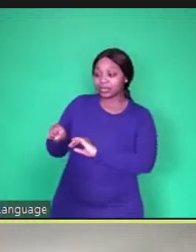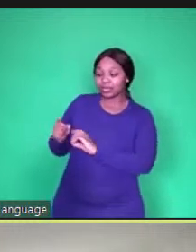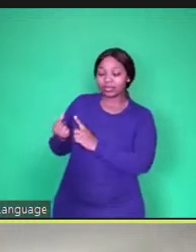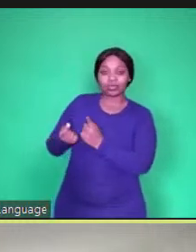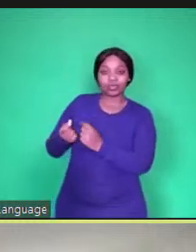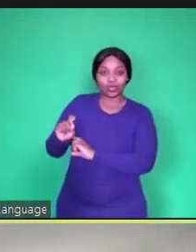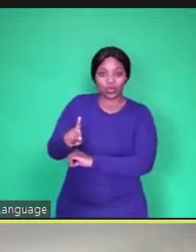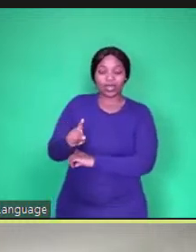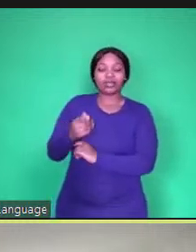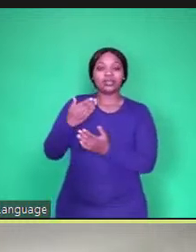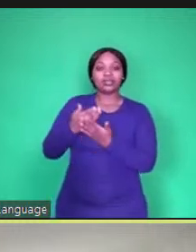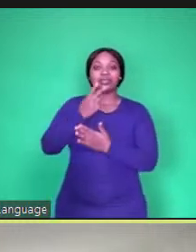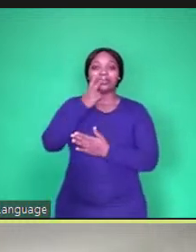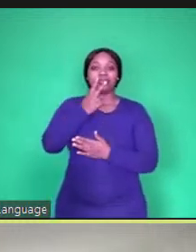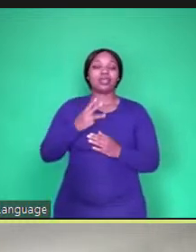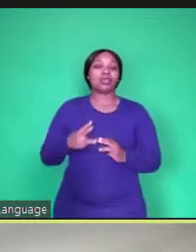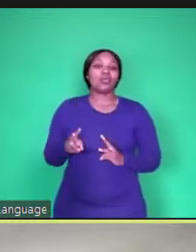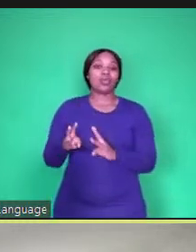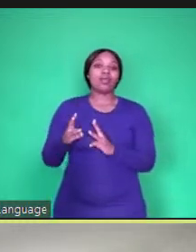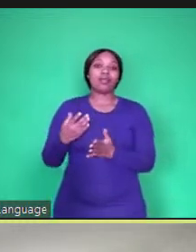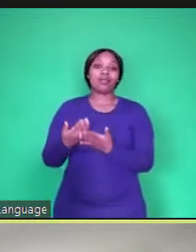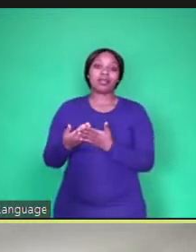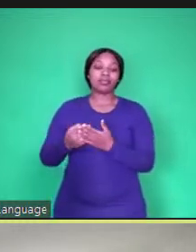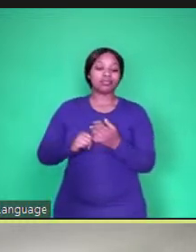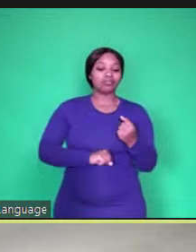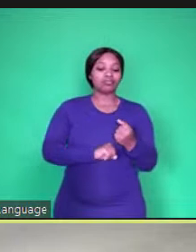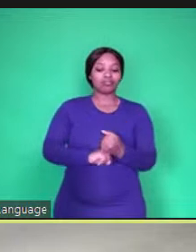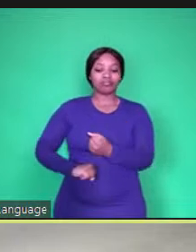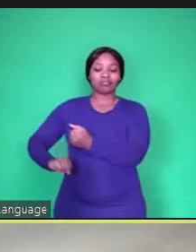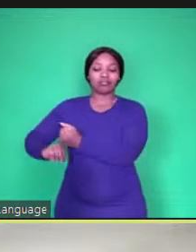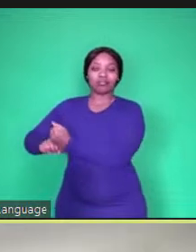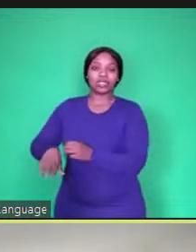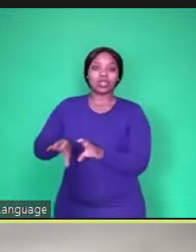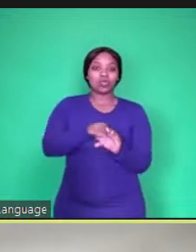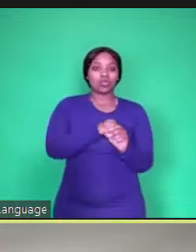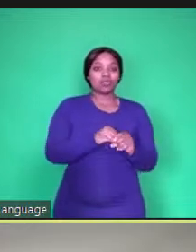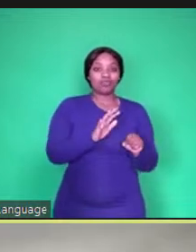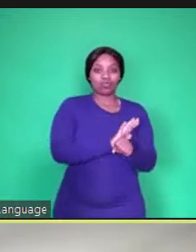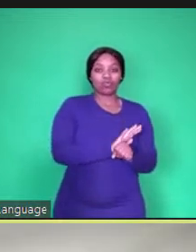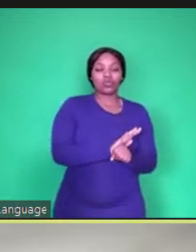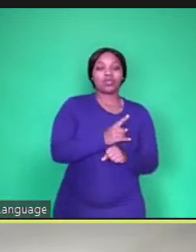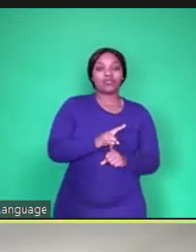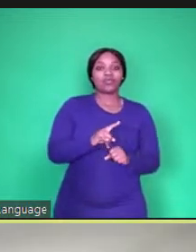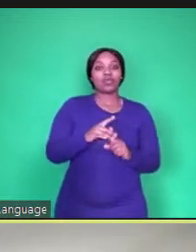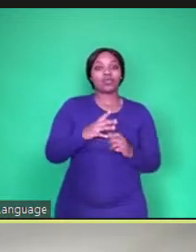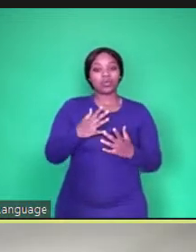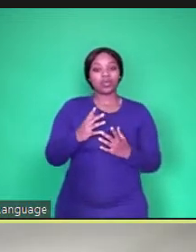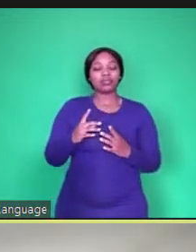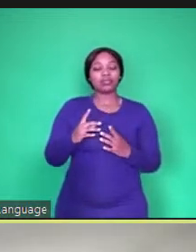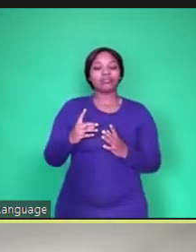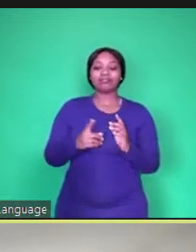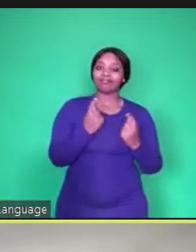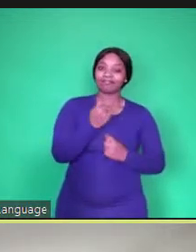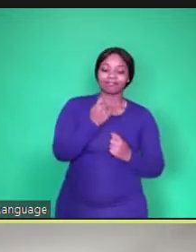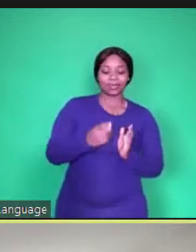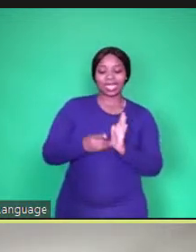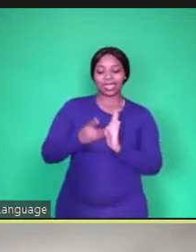which we can support an inclusive form of development and an inclusive form of